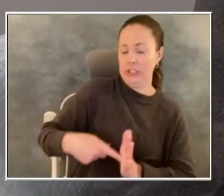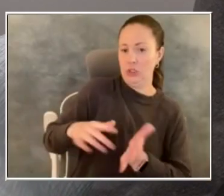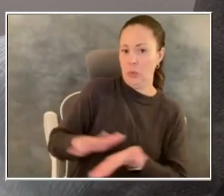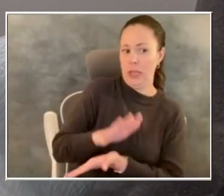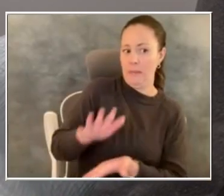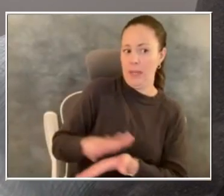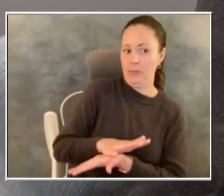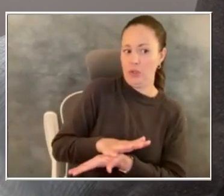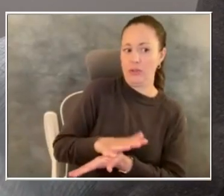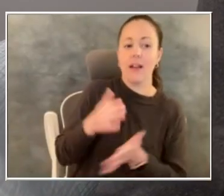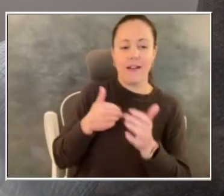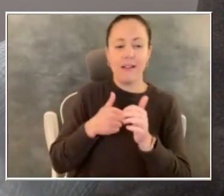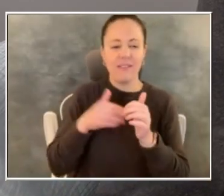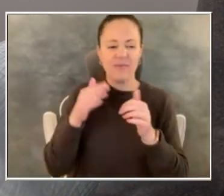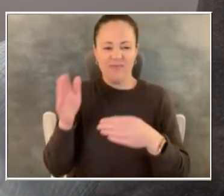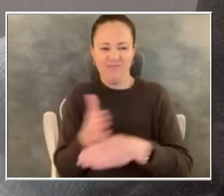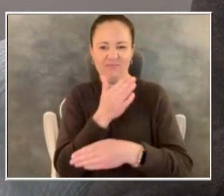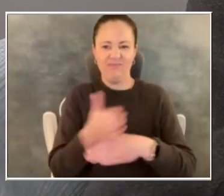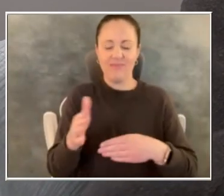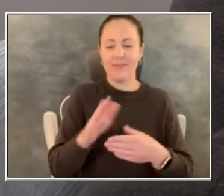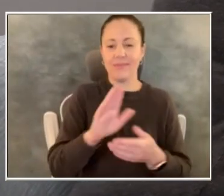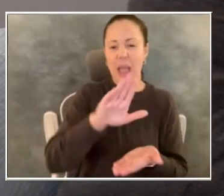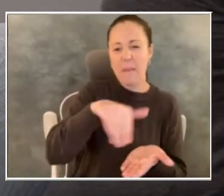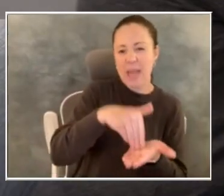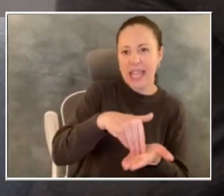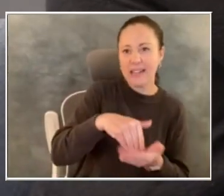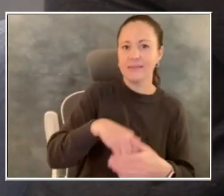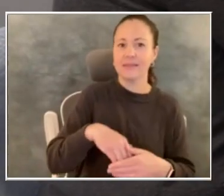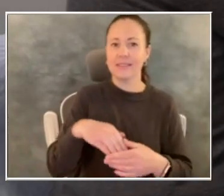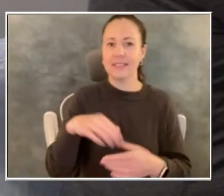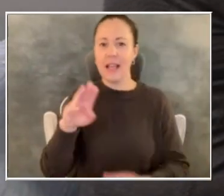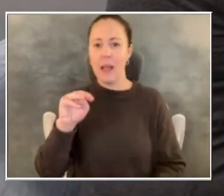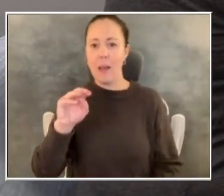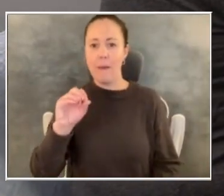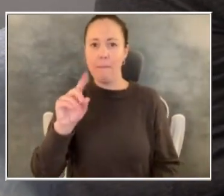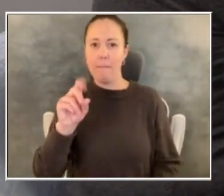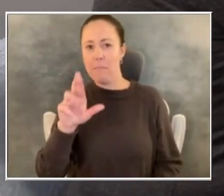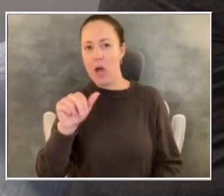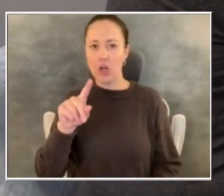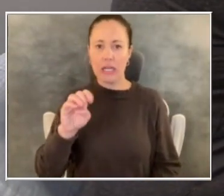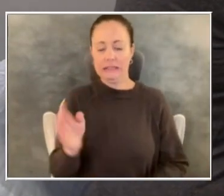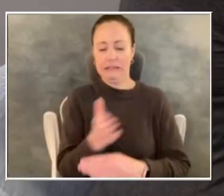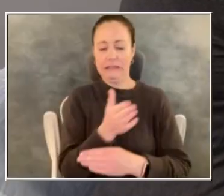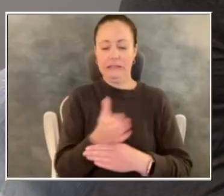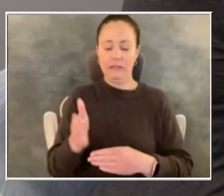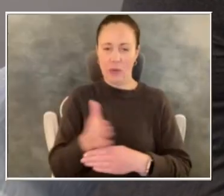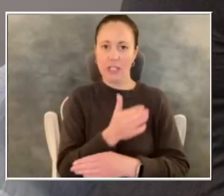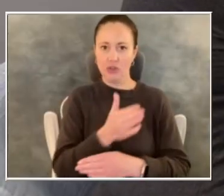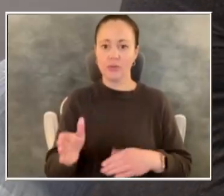that mid-moderate range. Okay. Even though we're not checking for blockages, we do know the higher the